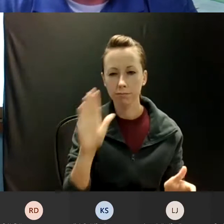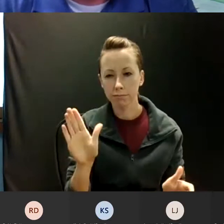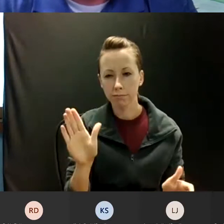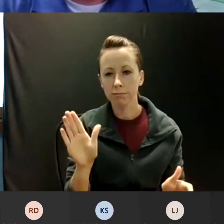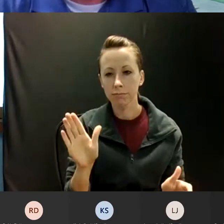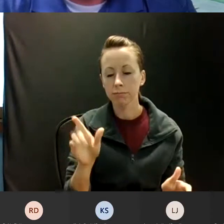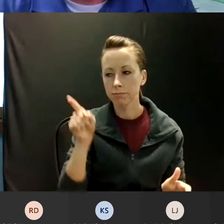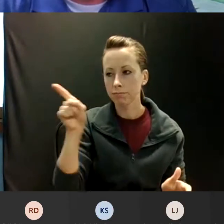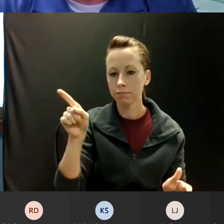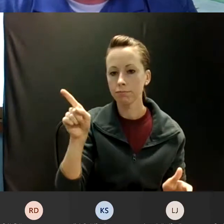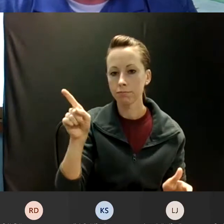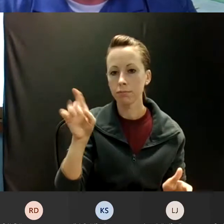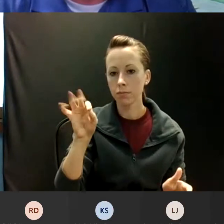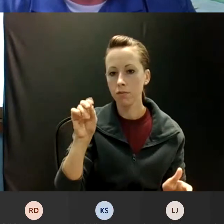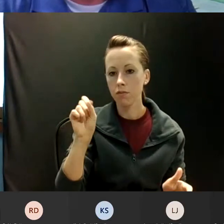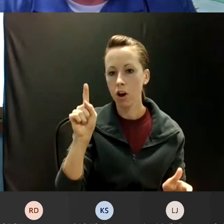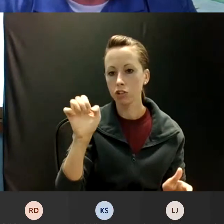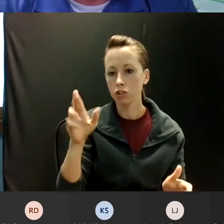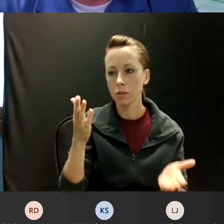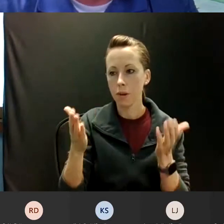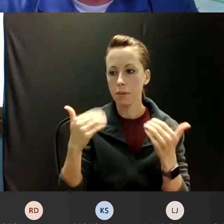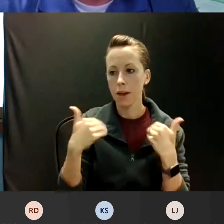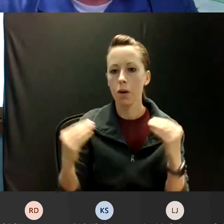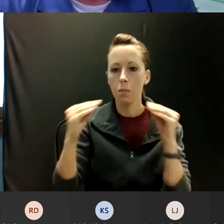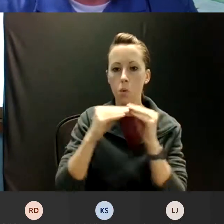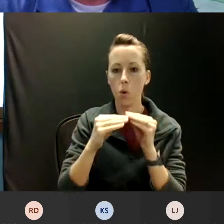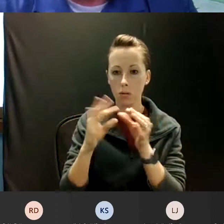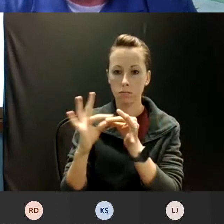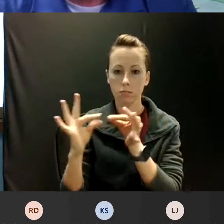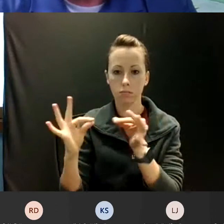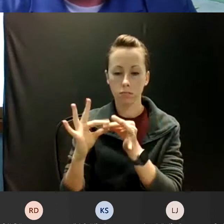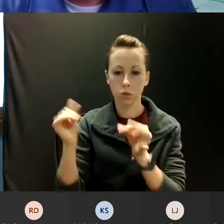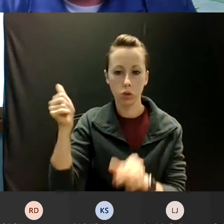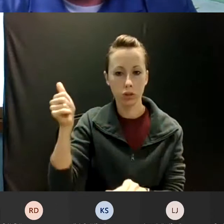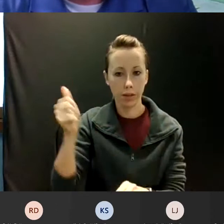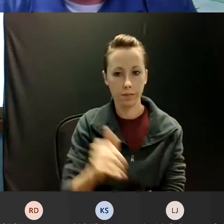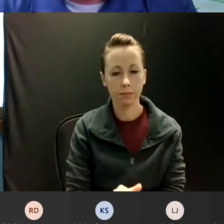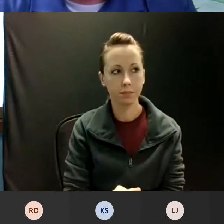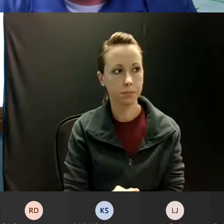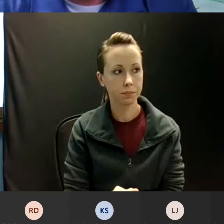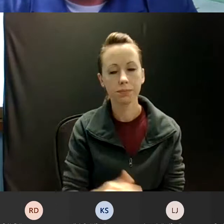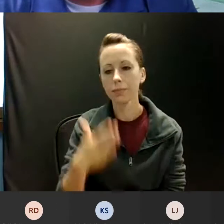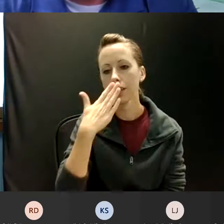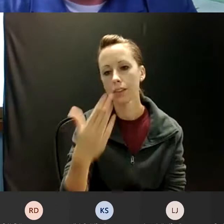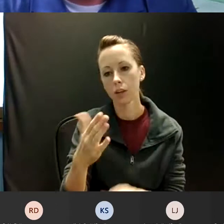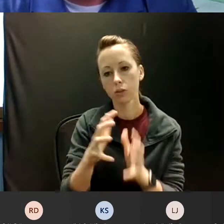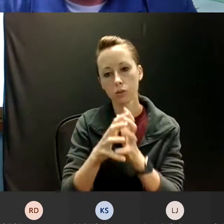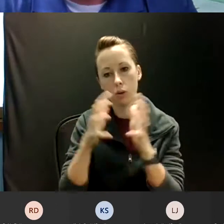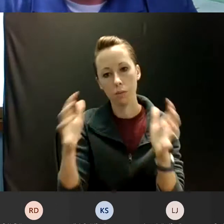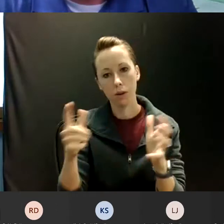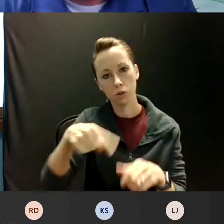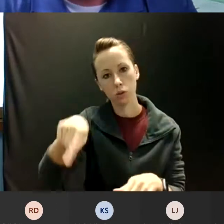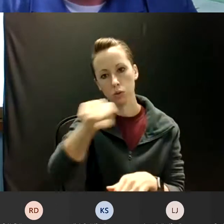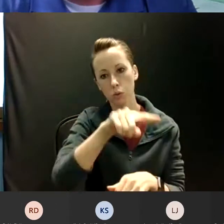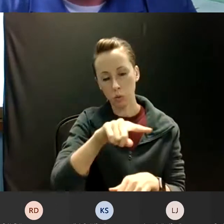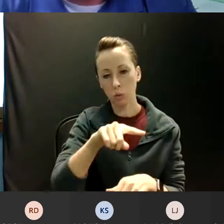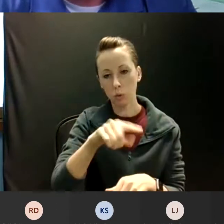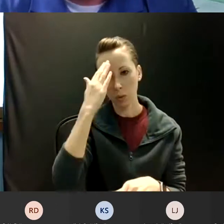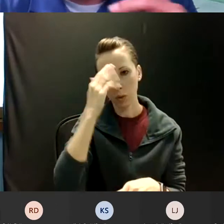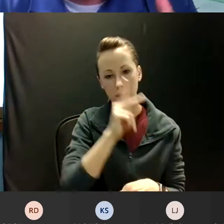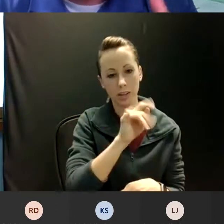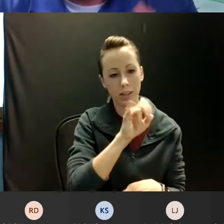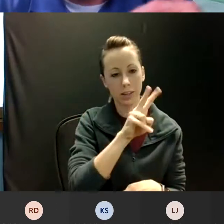she may have some more reopening things she wants to jump on. But thank you all very much. You all are, as Kevin says, I